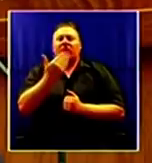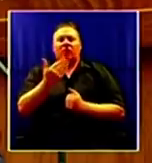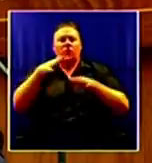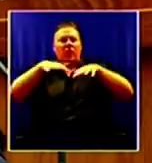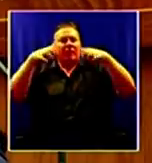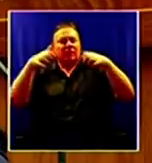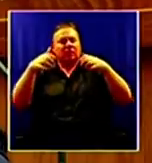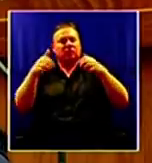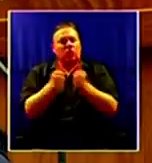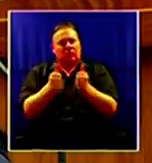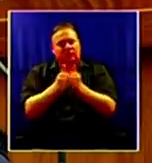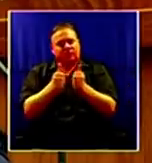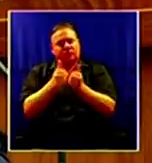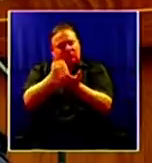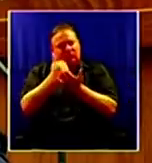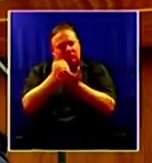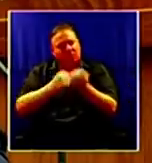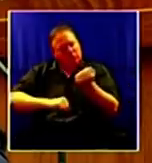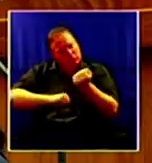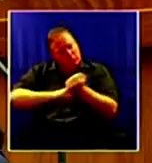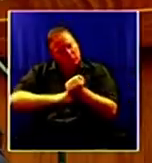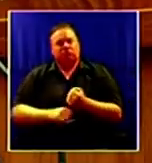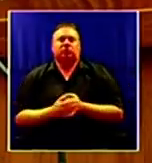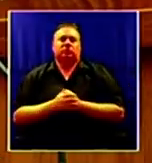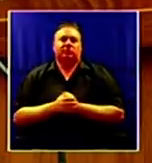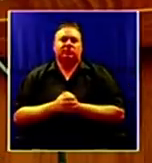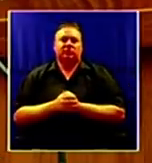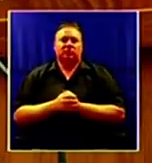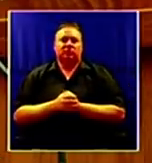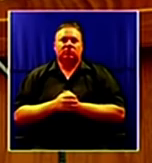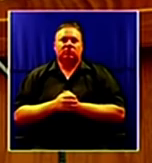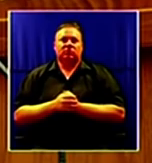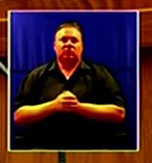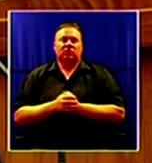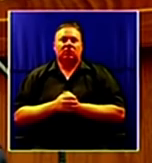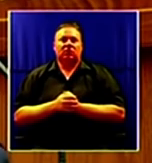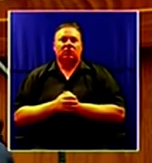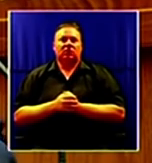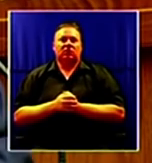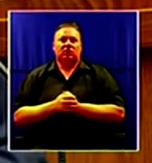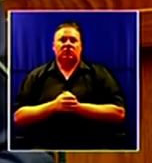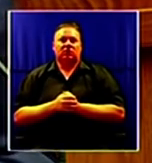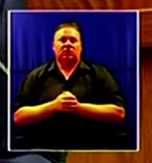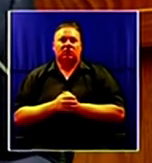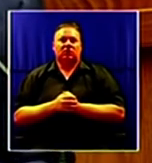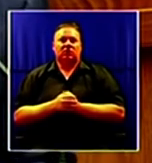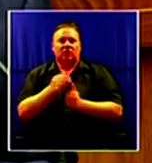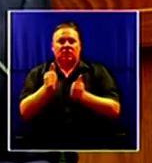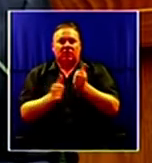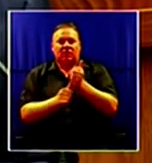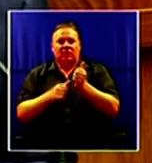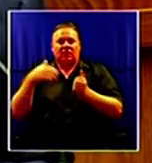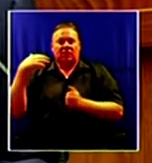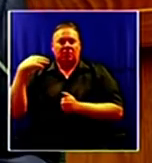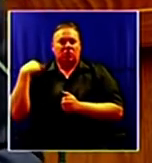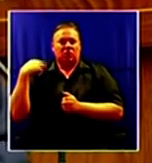support of Operation Vulindlela. And I assure members that Deputy Minister Dr. David